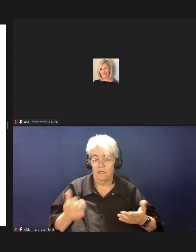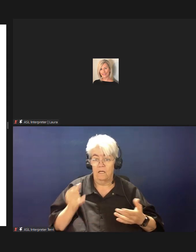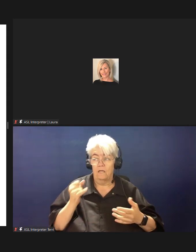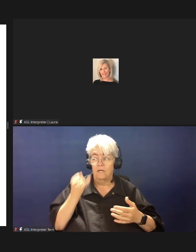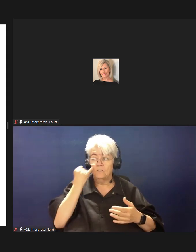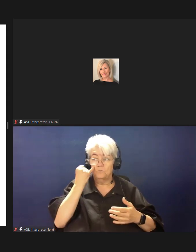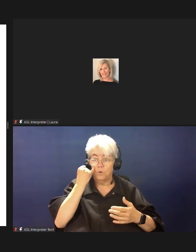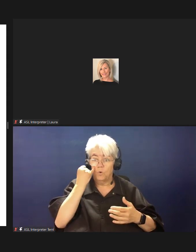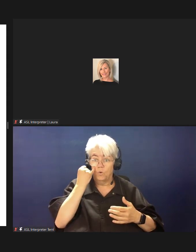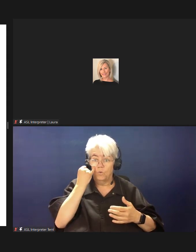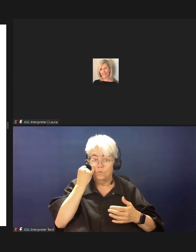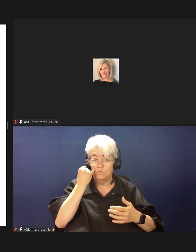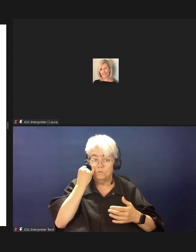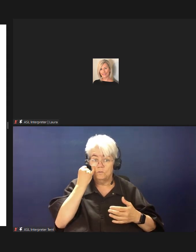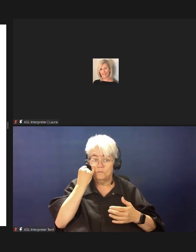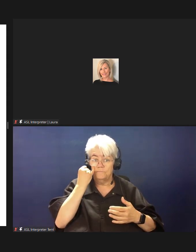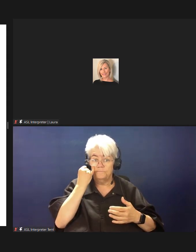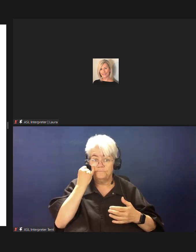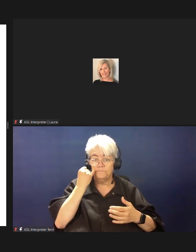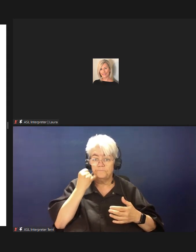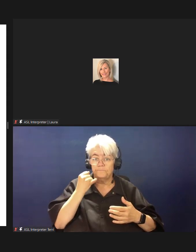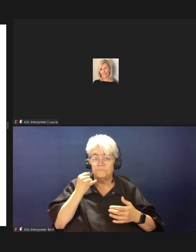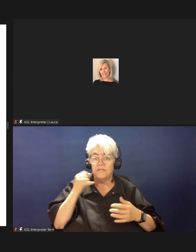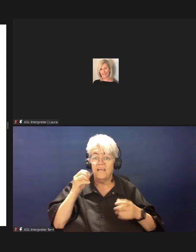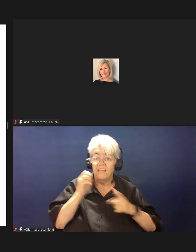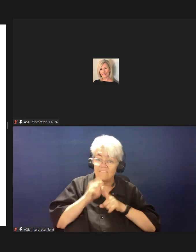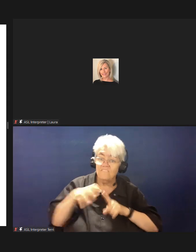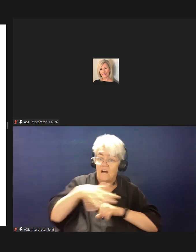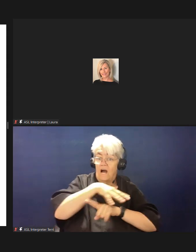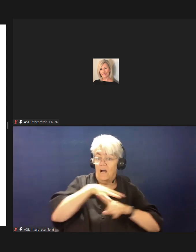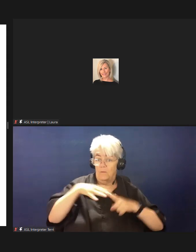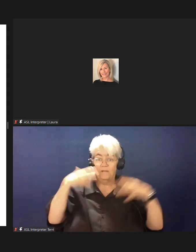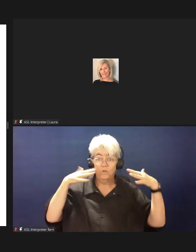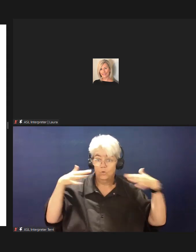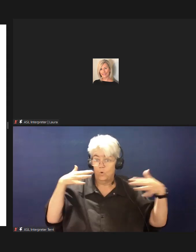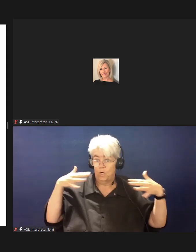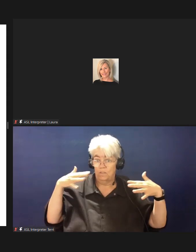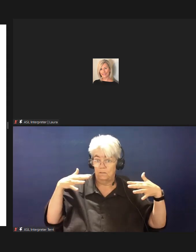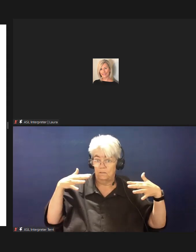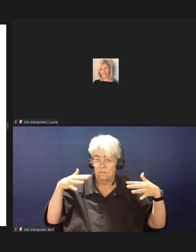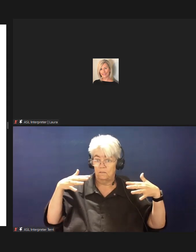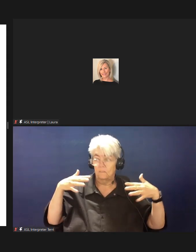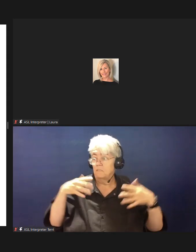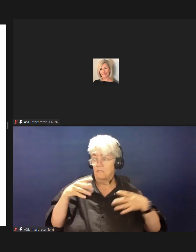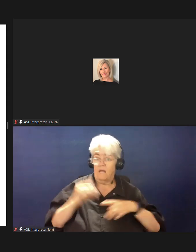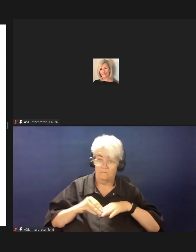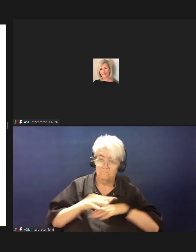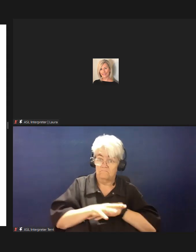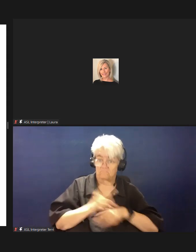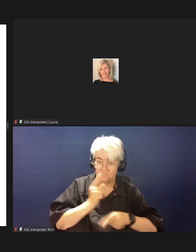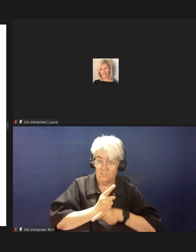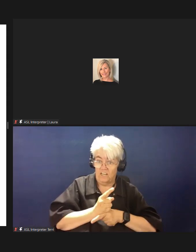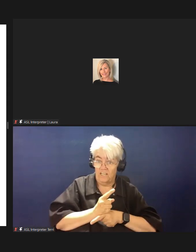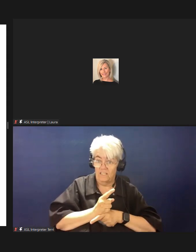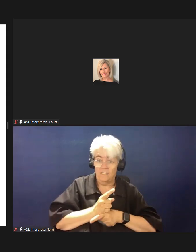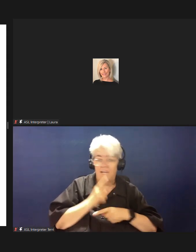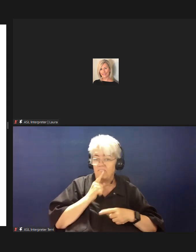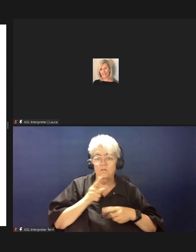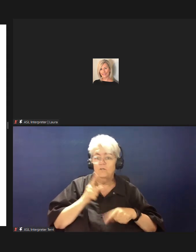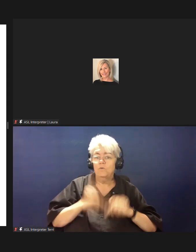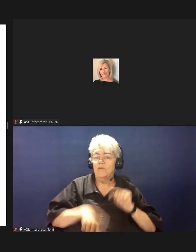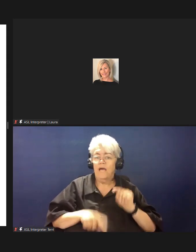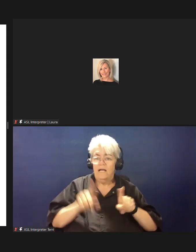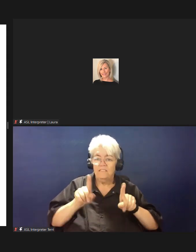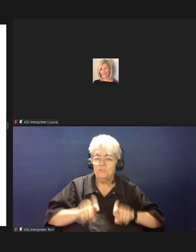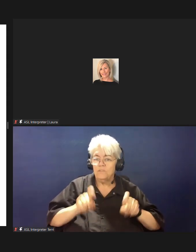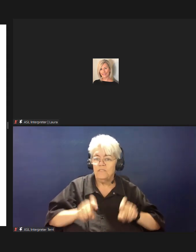a sudden increase in the environmental noise that's outside of your control too, right, Terry? If you can't continue to